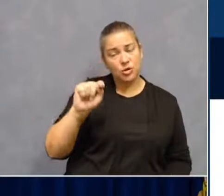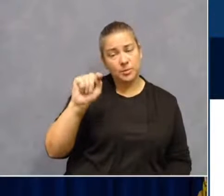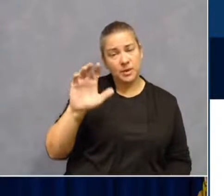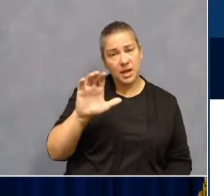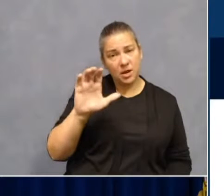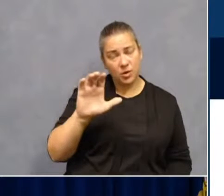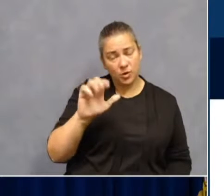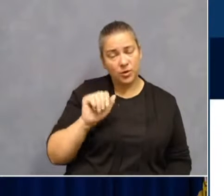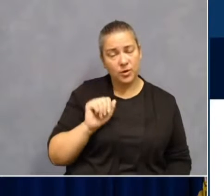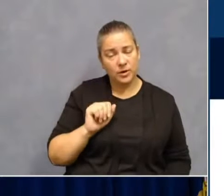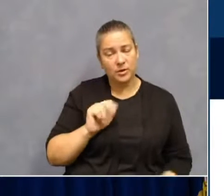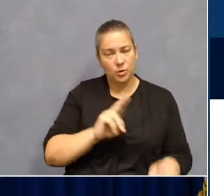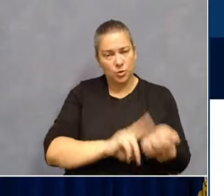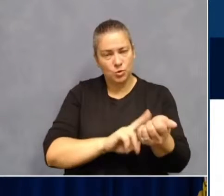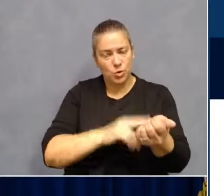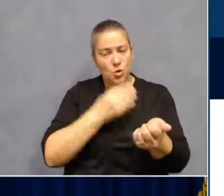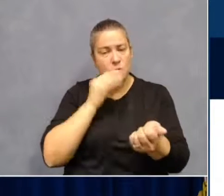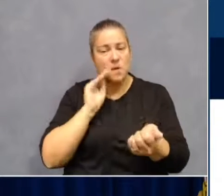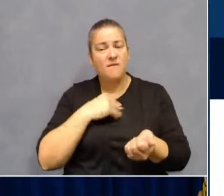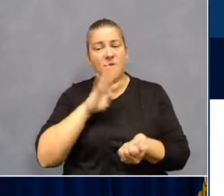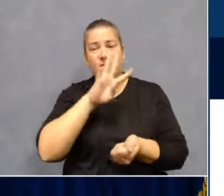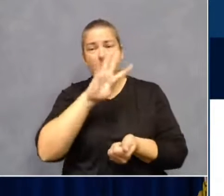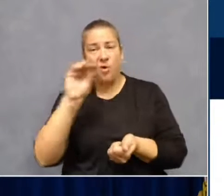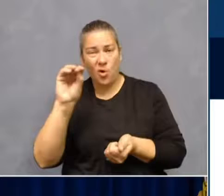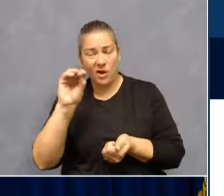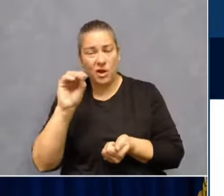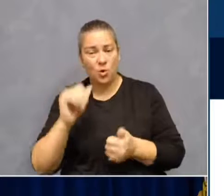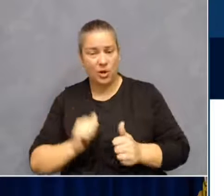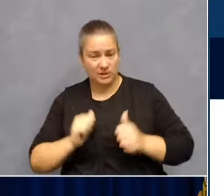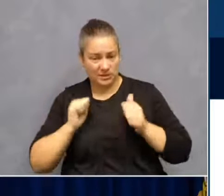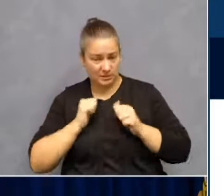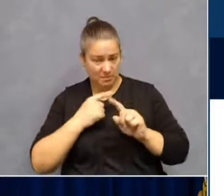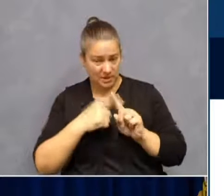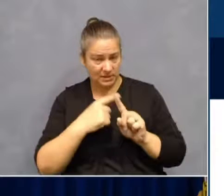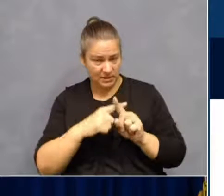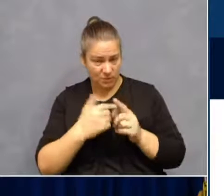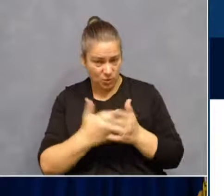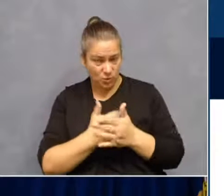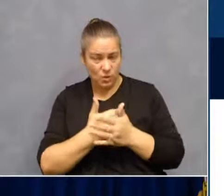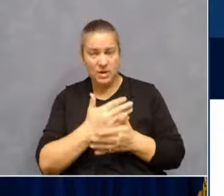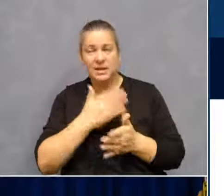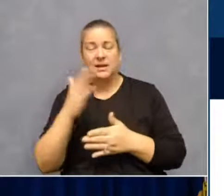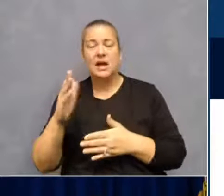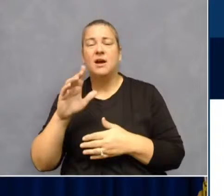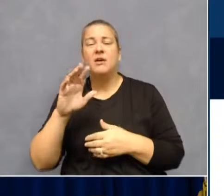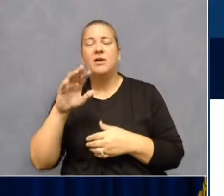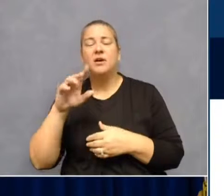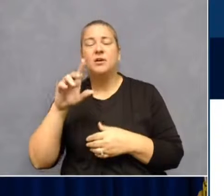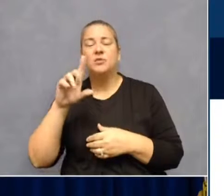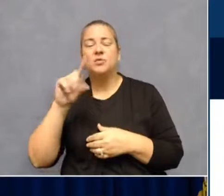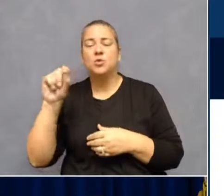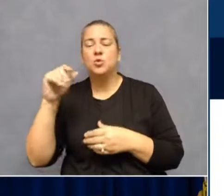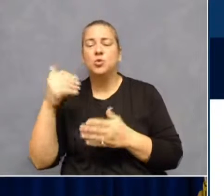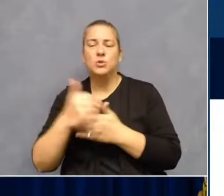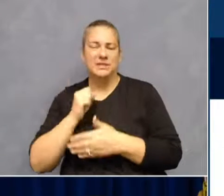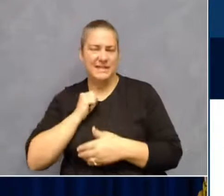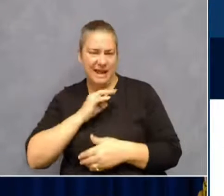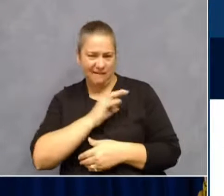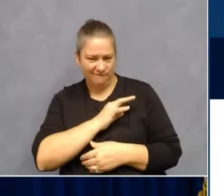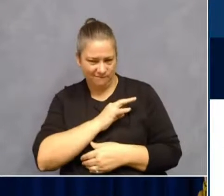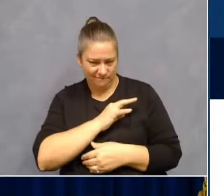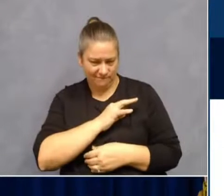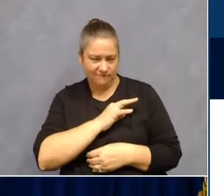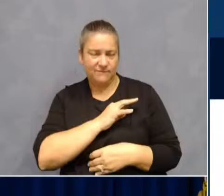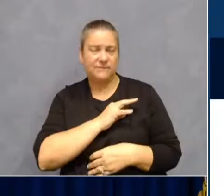We have 40 new residents that have tested positive, 24 new staff. As we go back and look